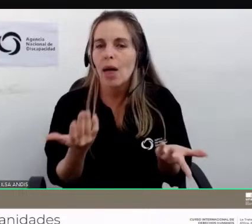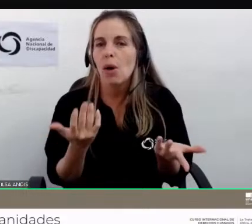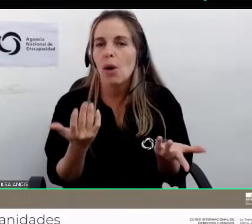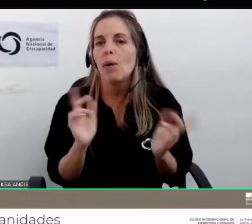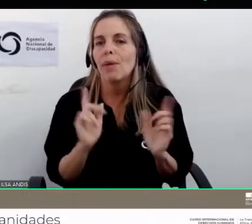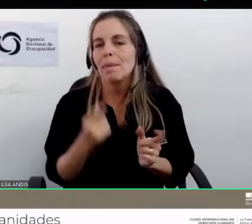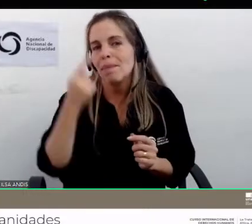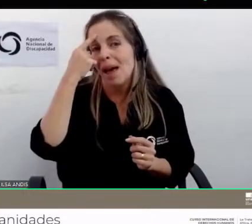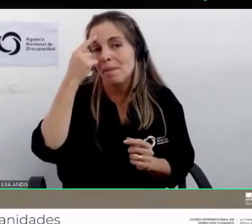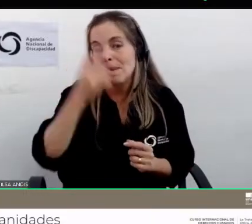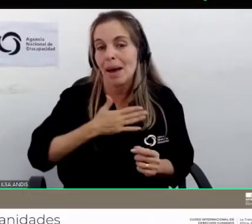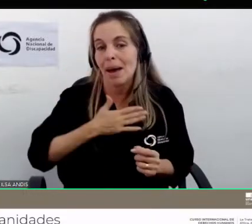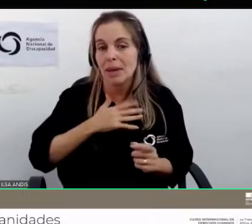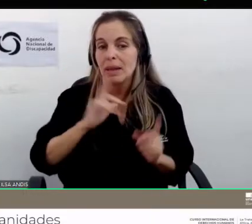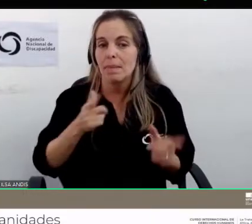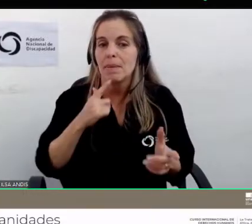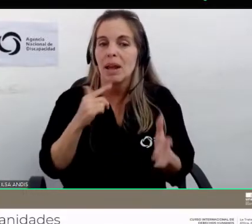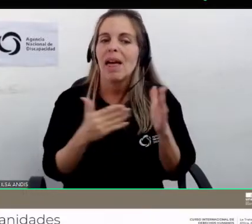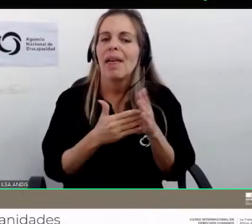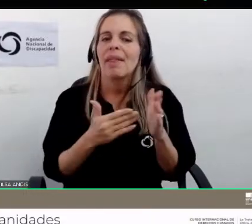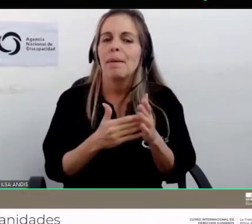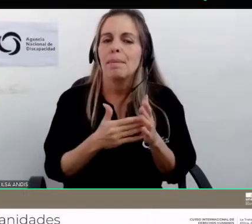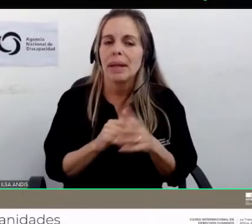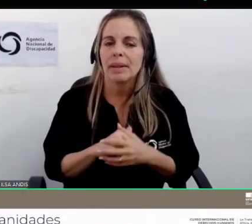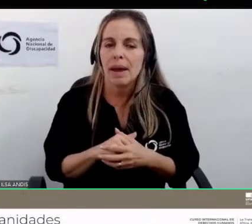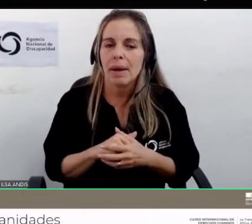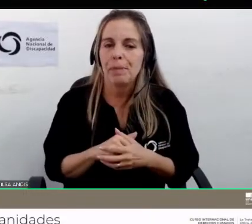impact, and in my view, it also depends